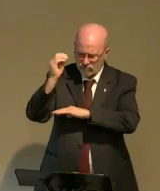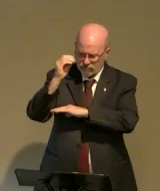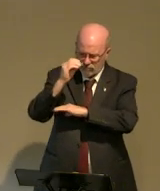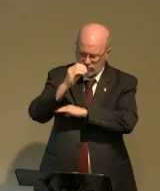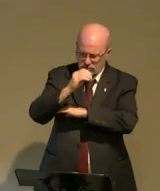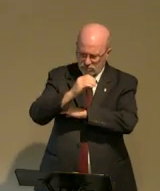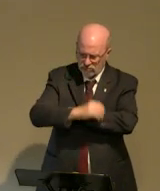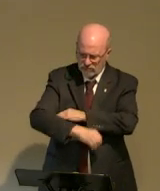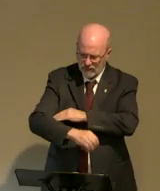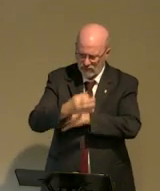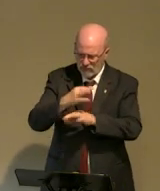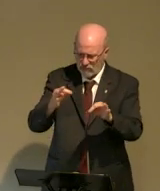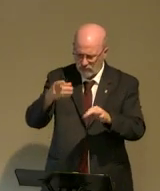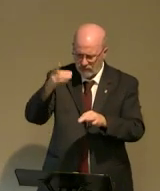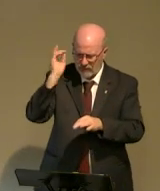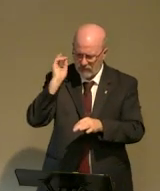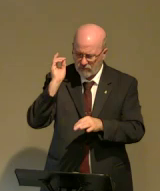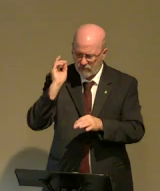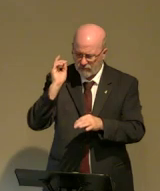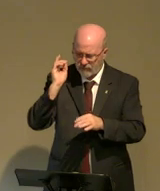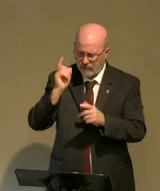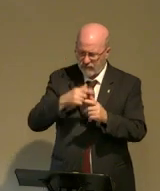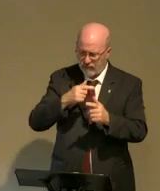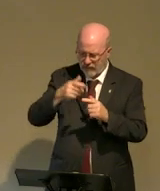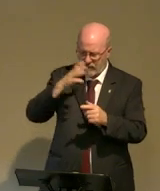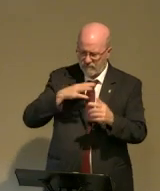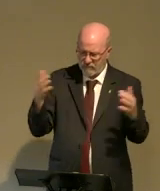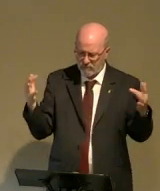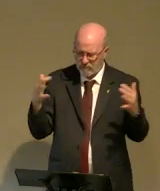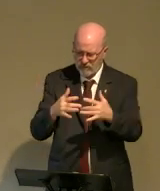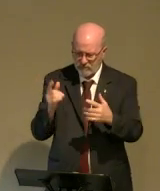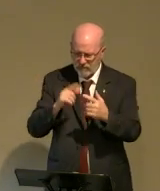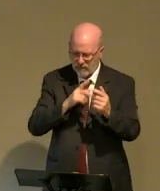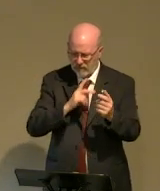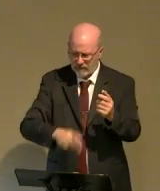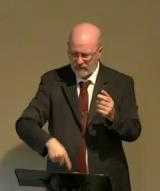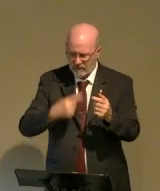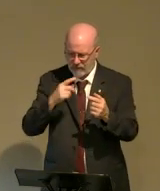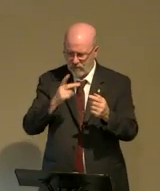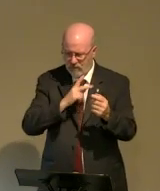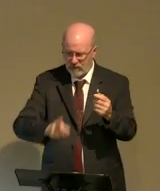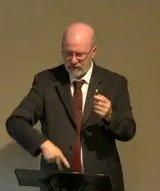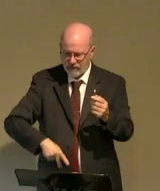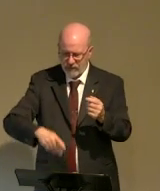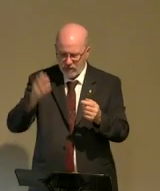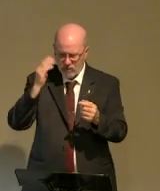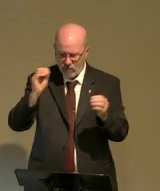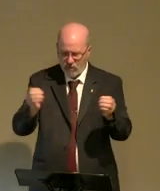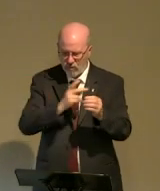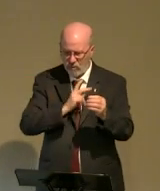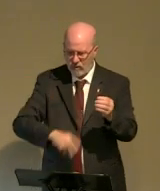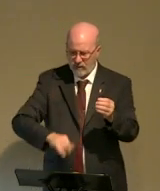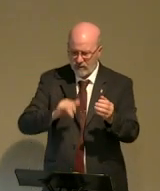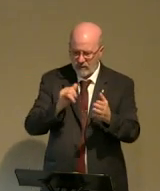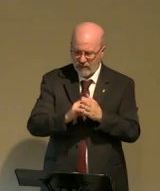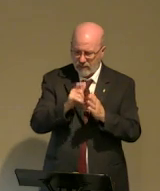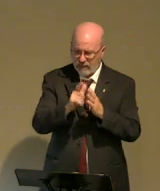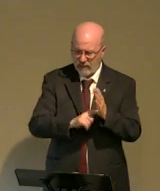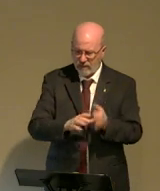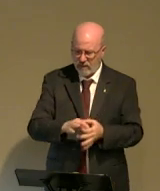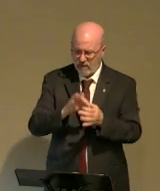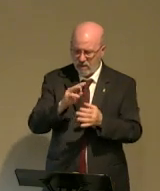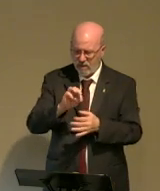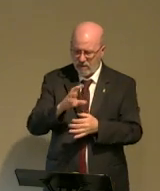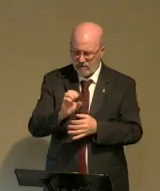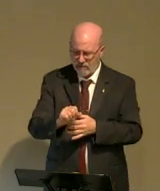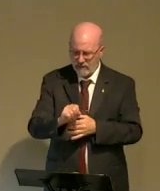of the sun to deliver him. Then these men assembled unto the king and said unto the king, know, O king,